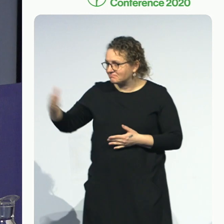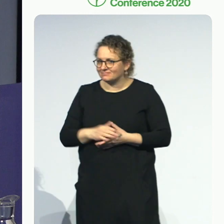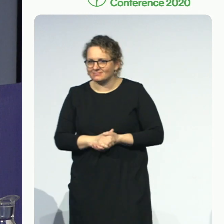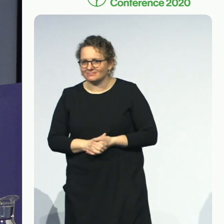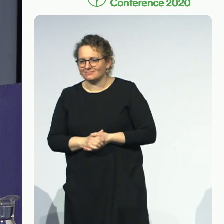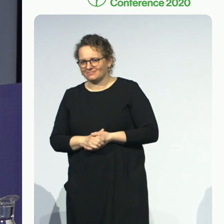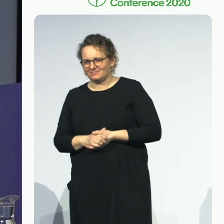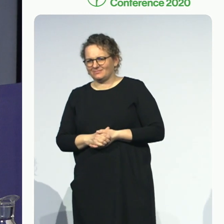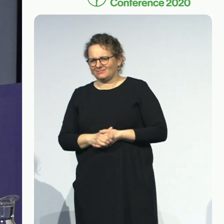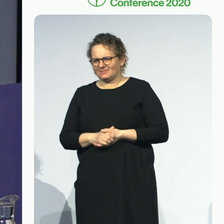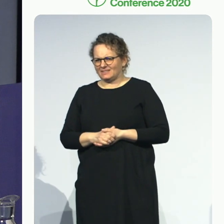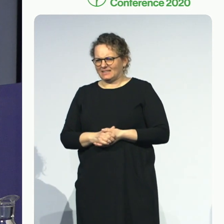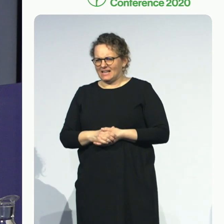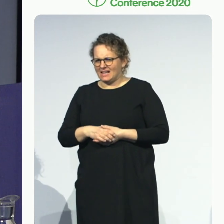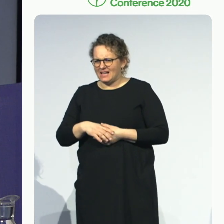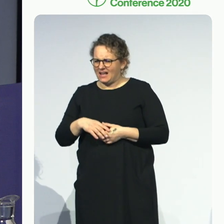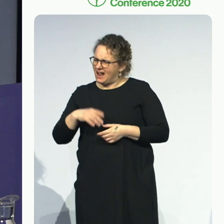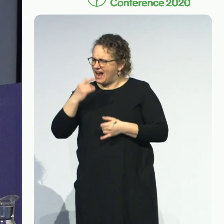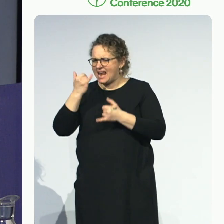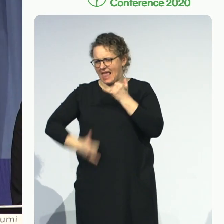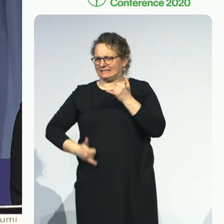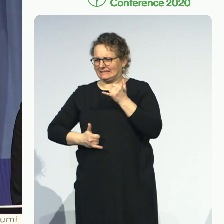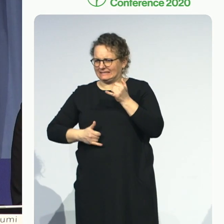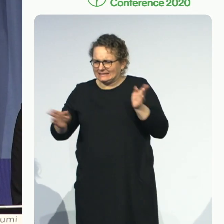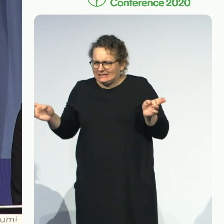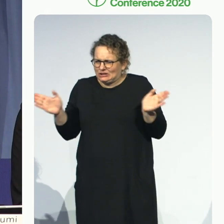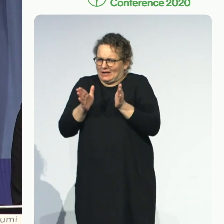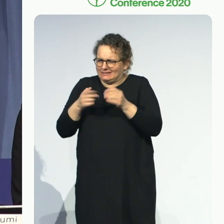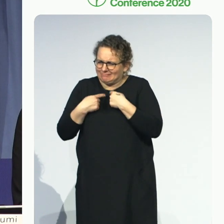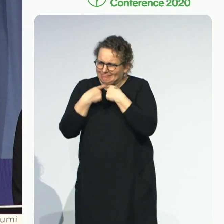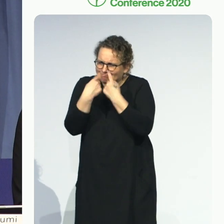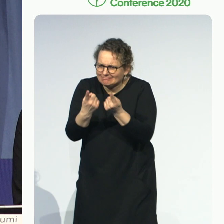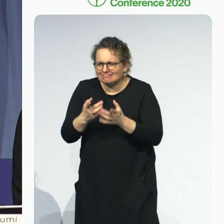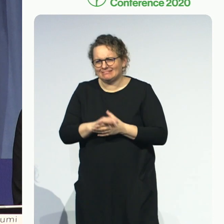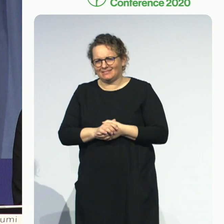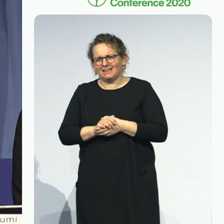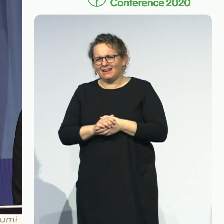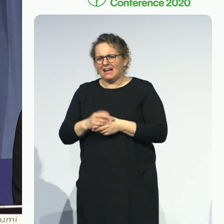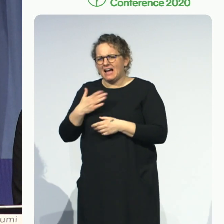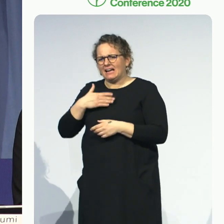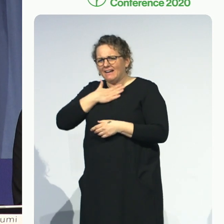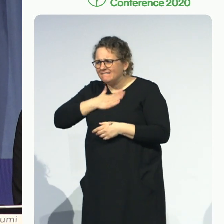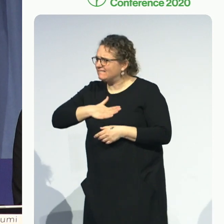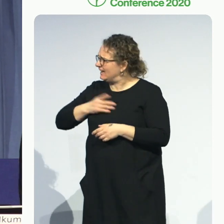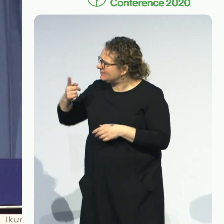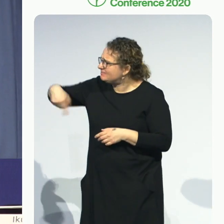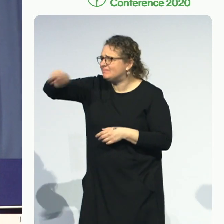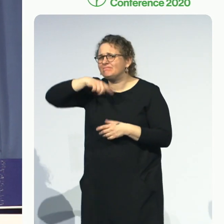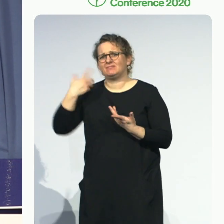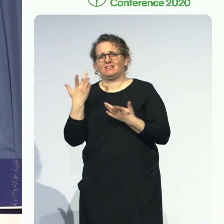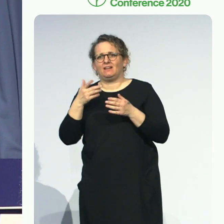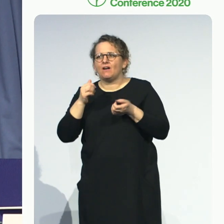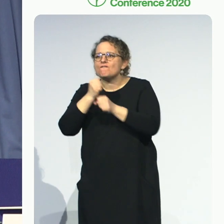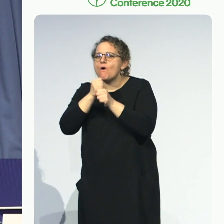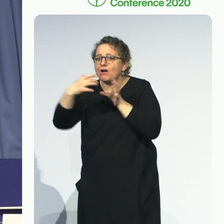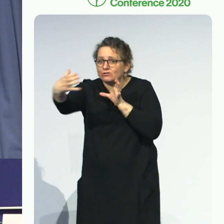I just wanted to say in summary that we would love to cooperate and collaborate with countries other than the United